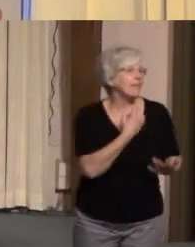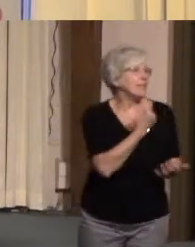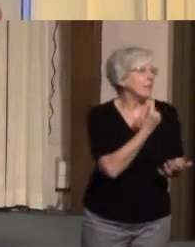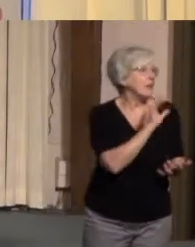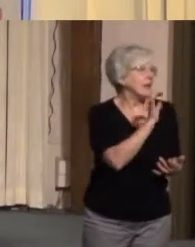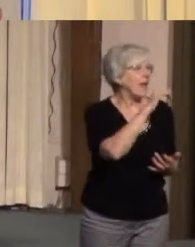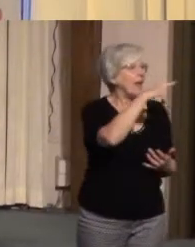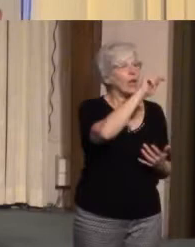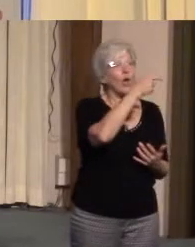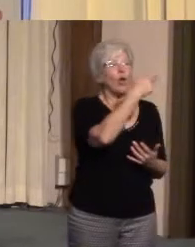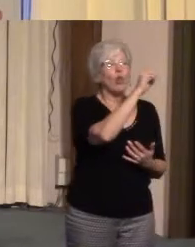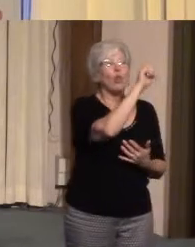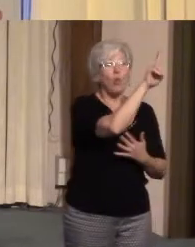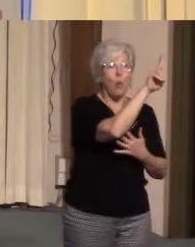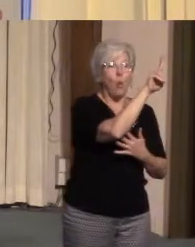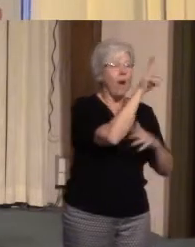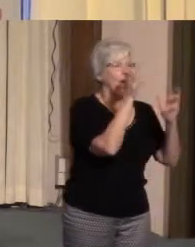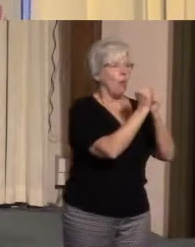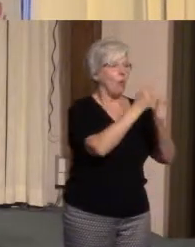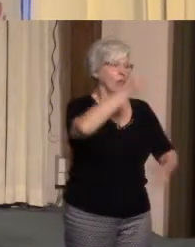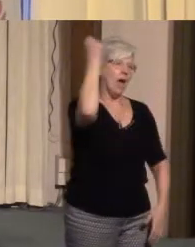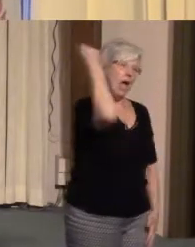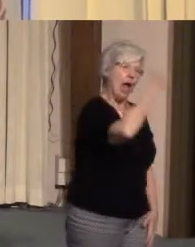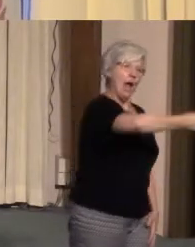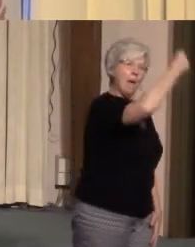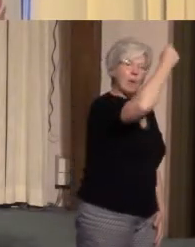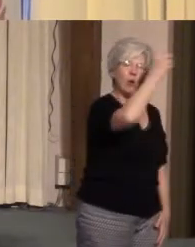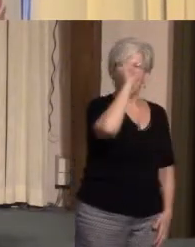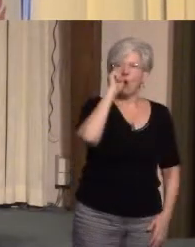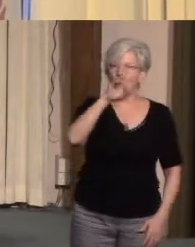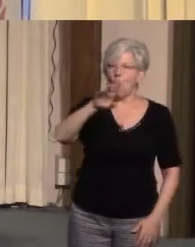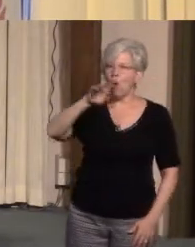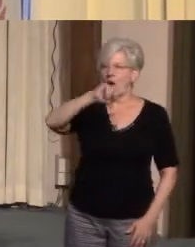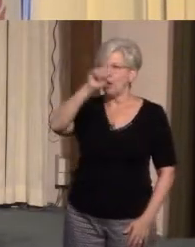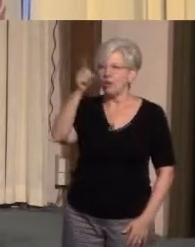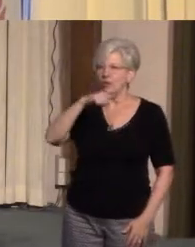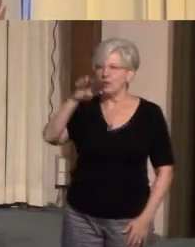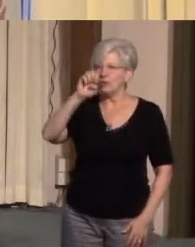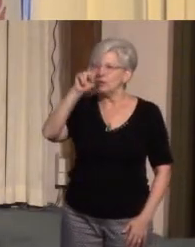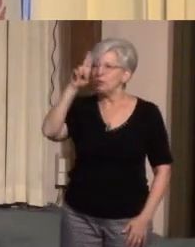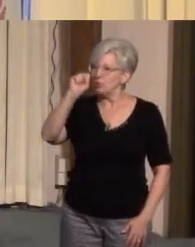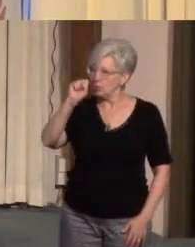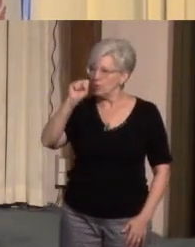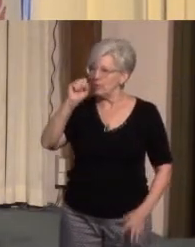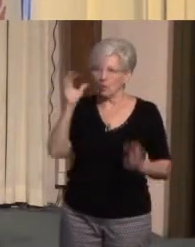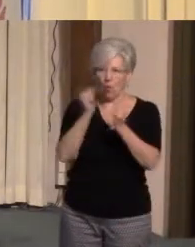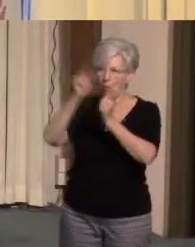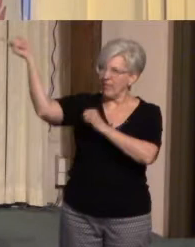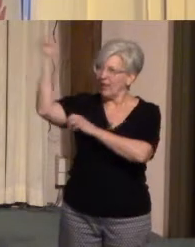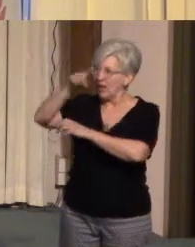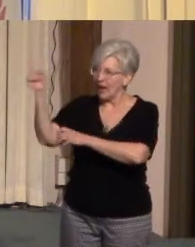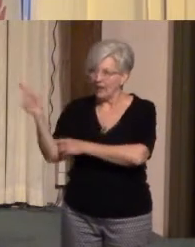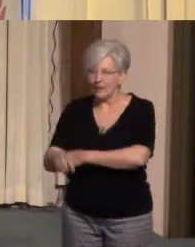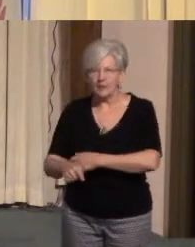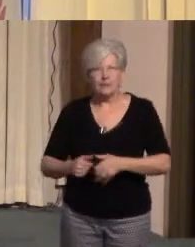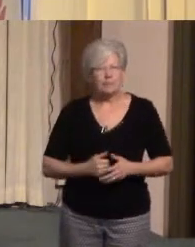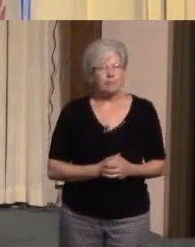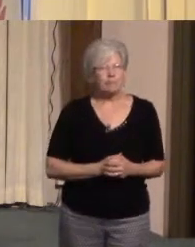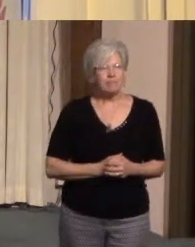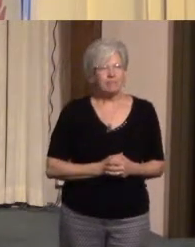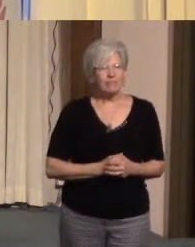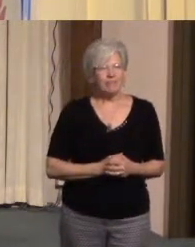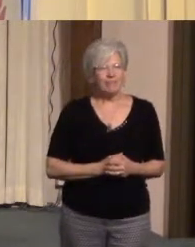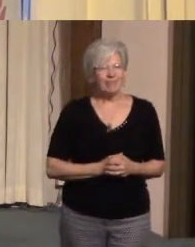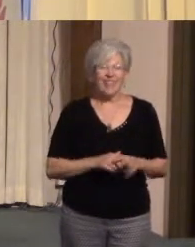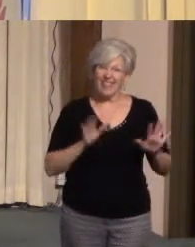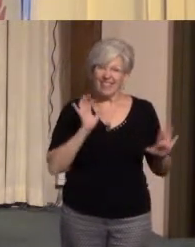or maybe be somebody like Thor with a hammer or Zeus with a lightning bolt, right, for the more violent among us,